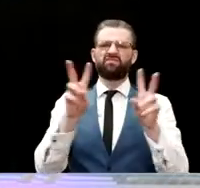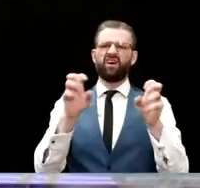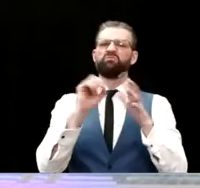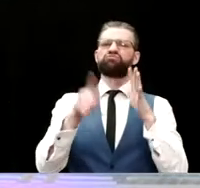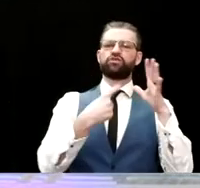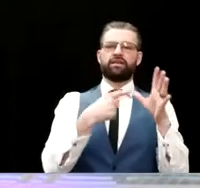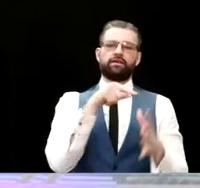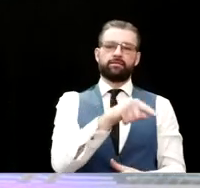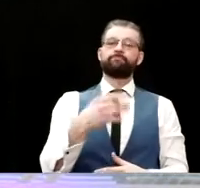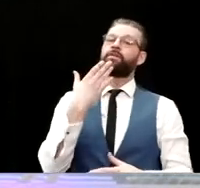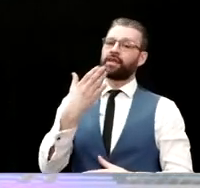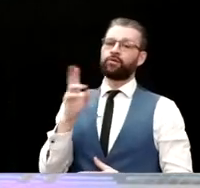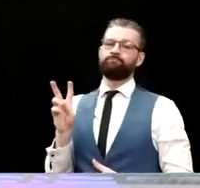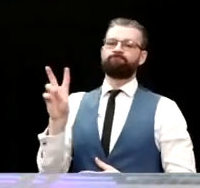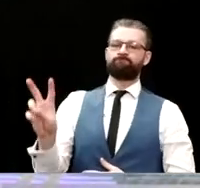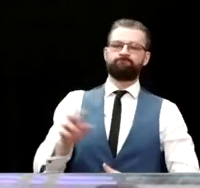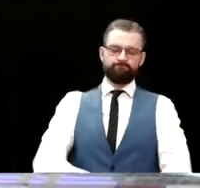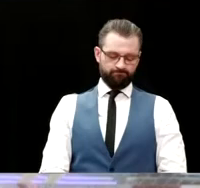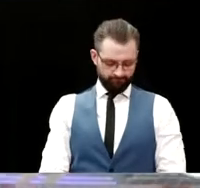project. Please take the stage.